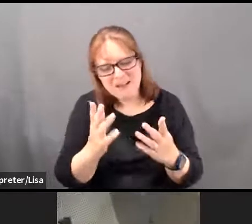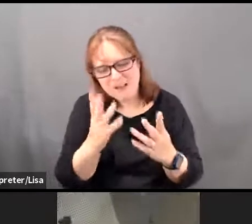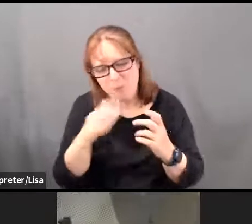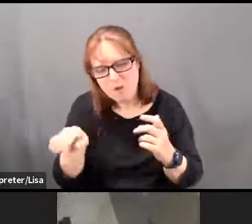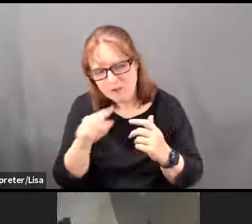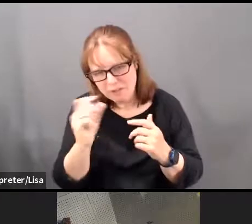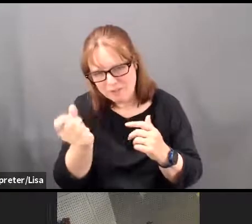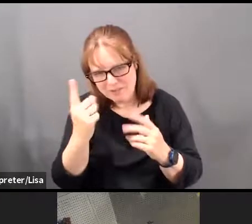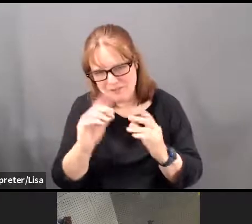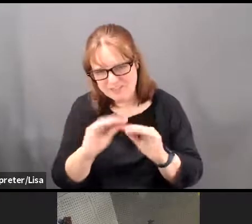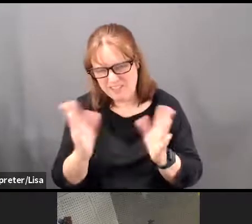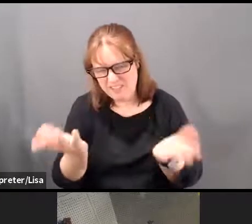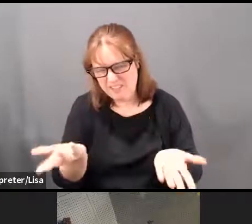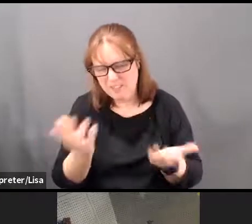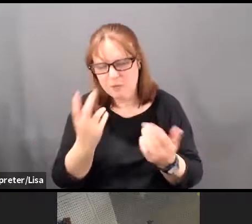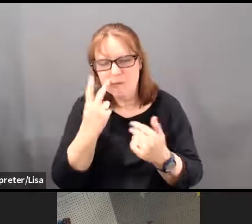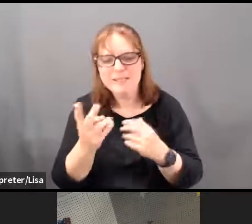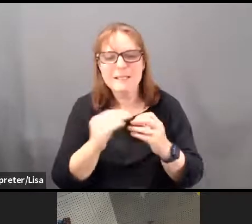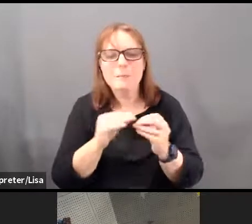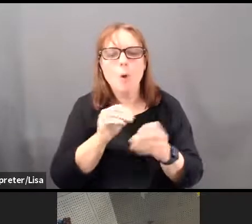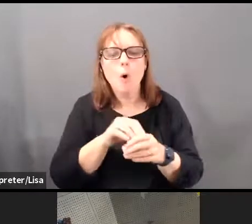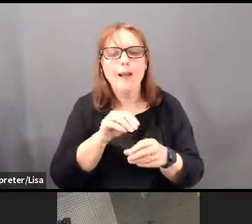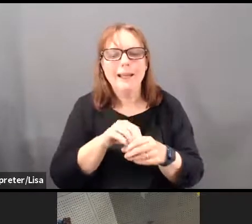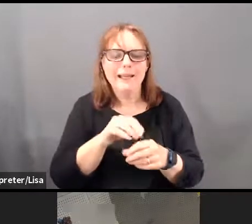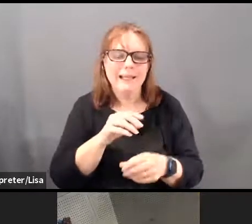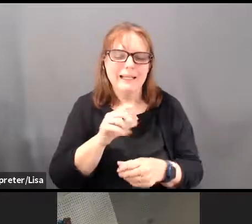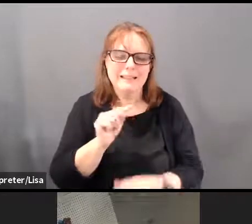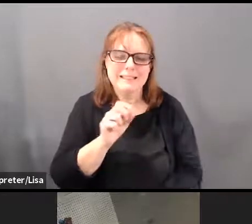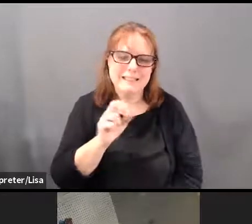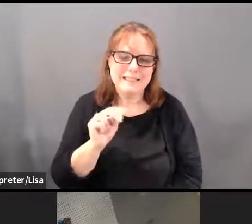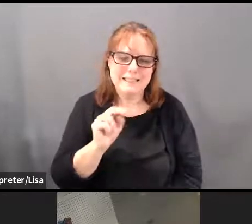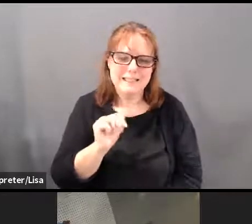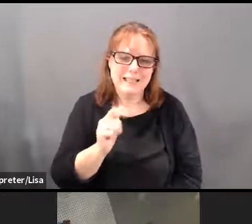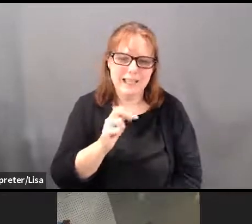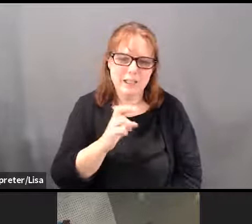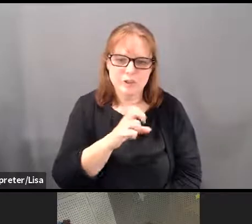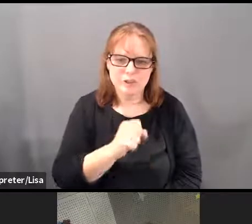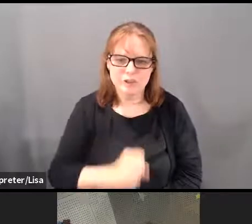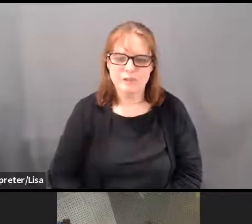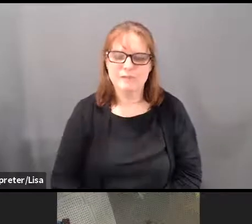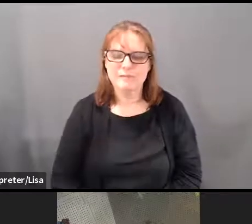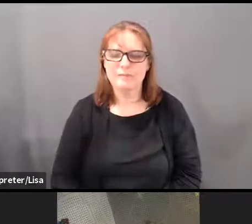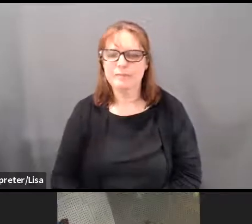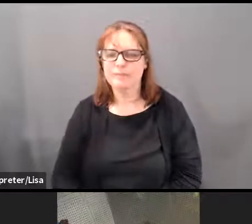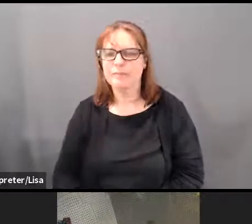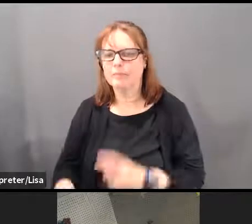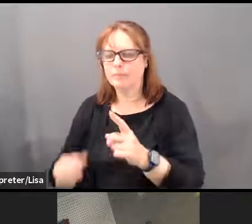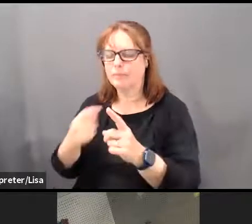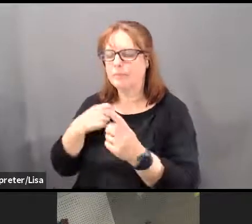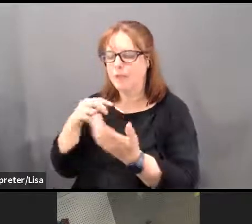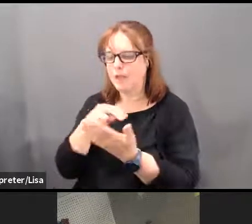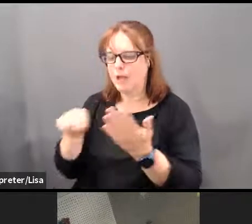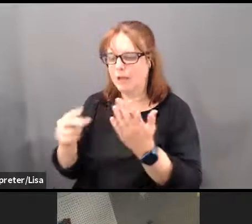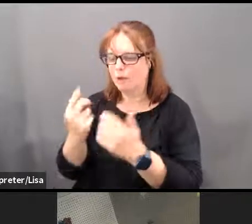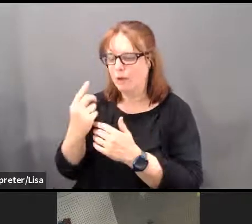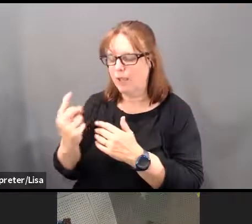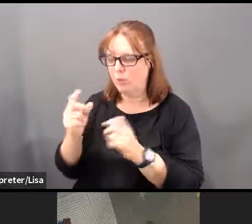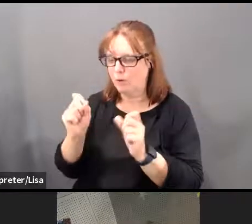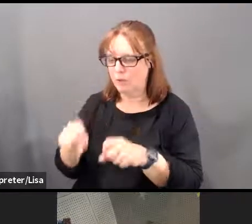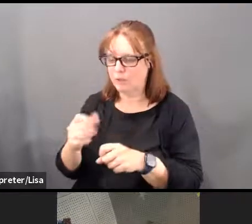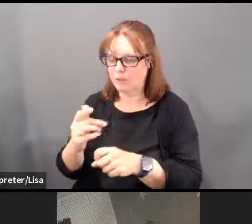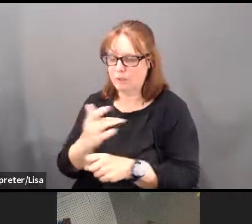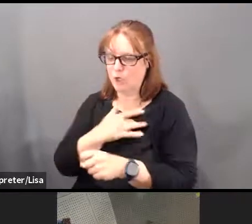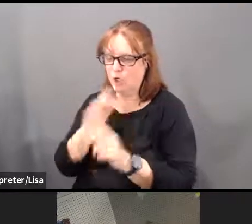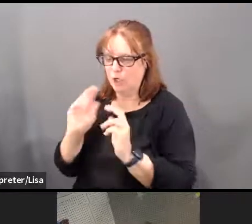question. All right, very good. Another question here. I have read that for young teens, one reaction can be a cardiac